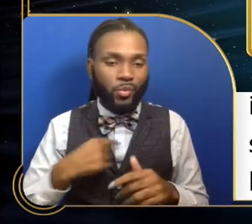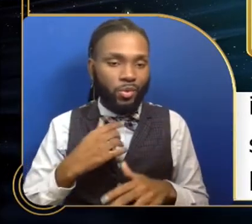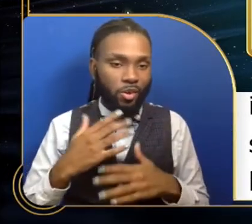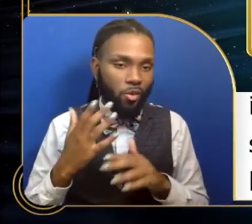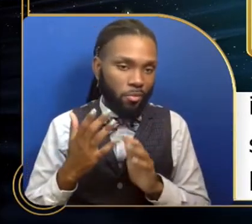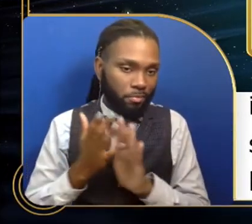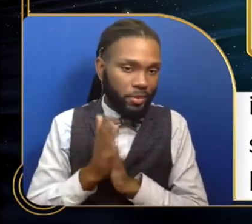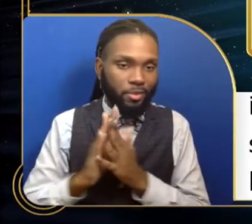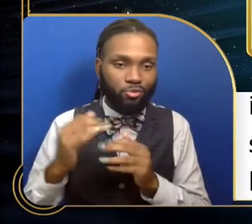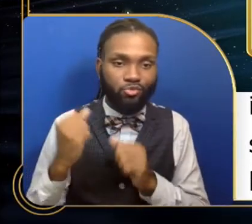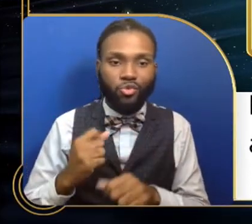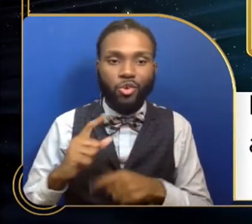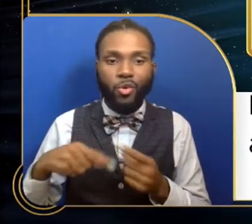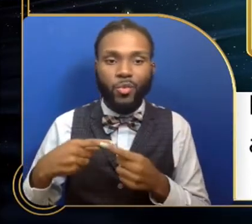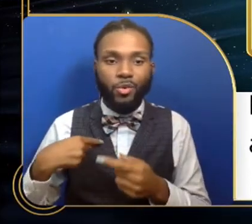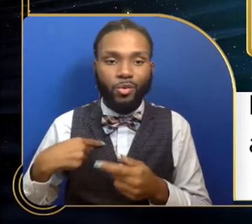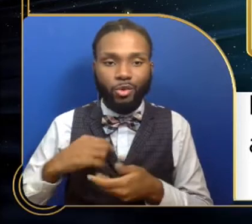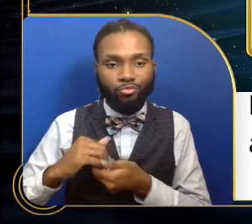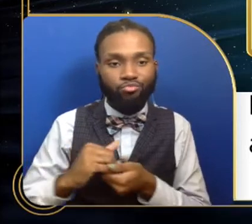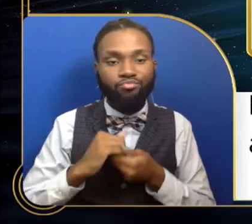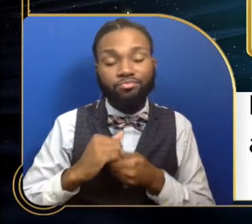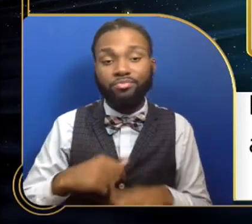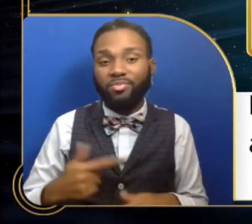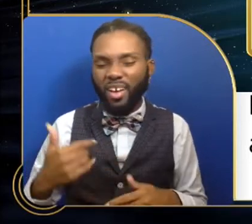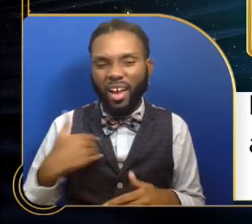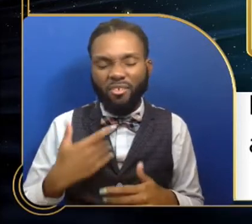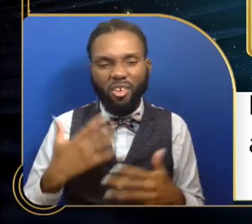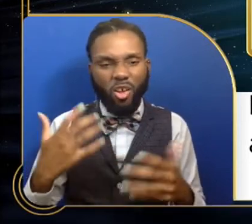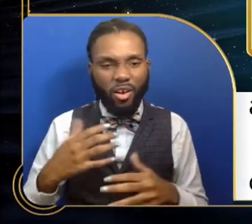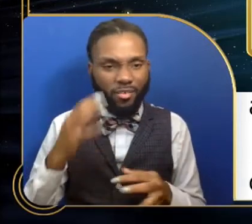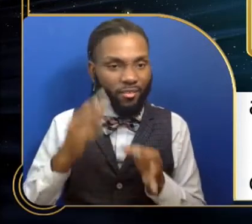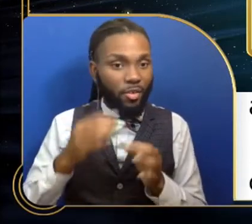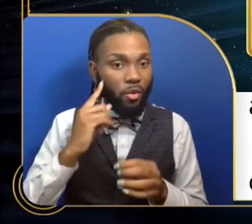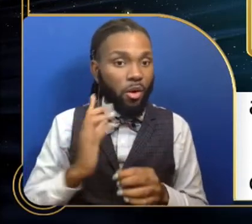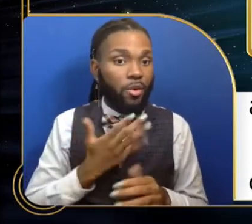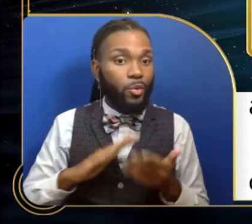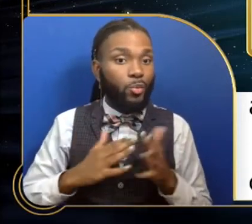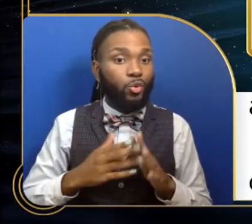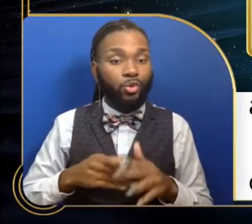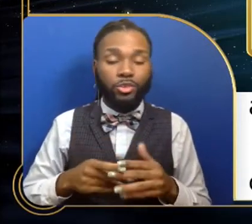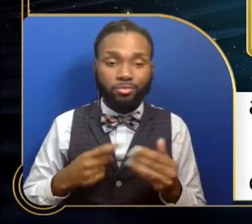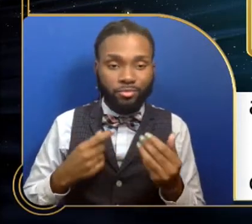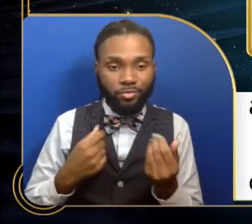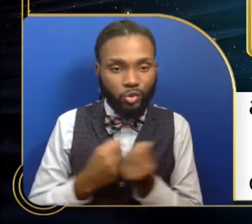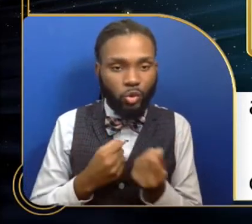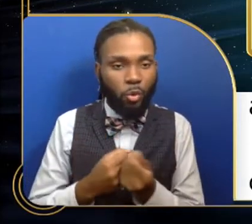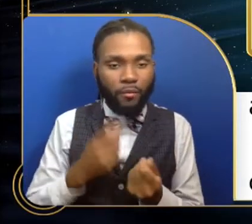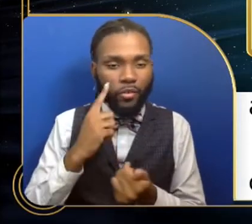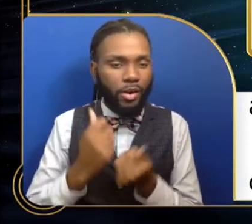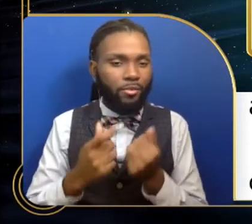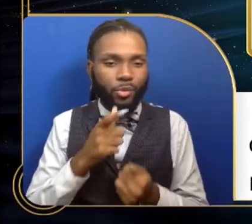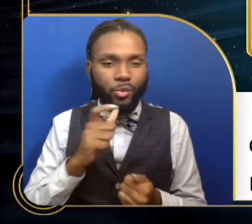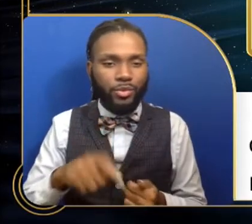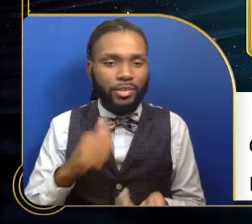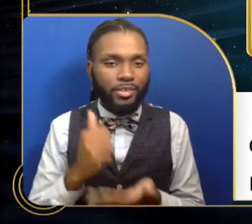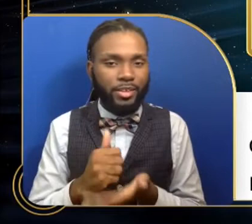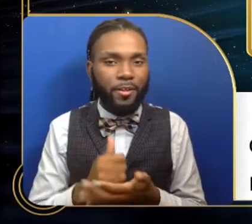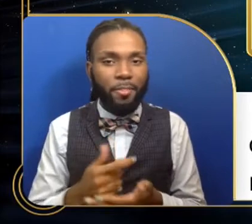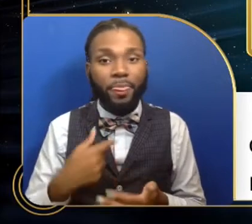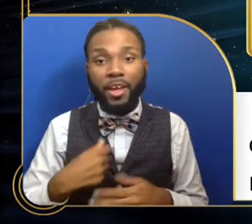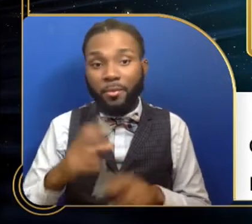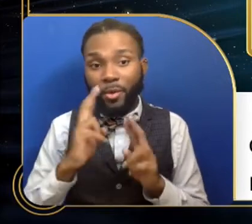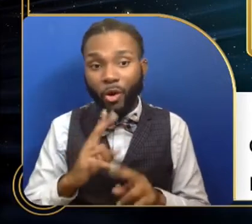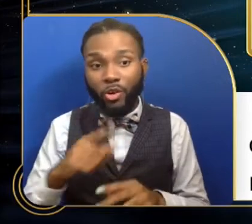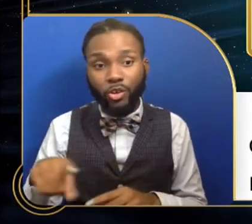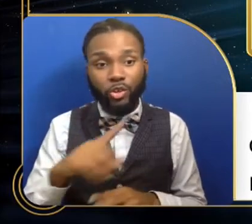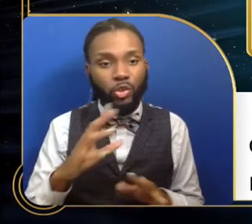have so much faith in our community to come together and show up for everyone who needs help. I'm honored that you have given this award to